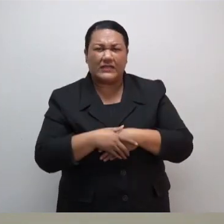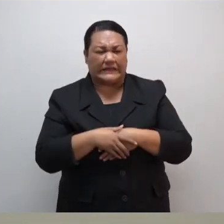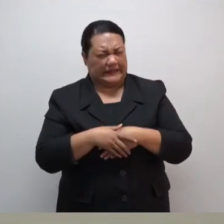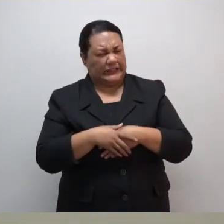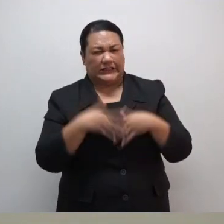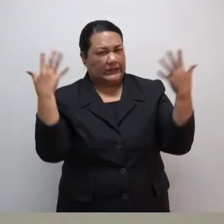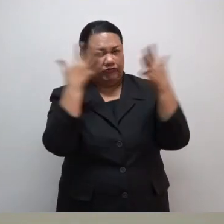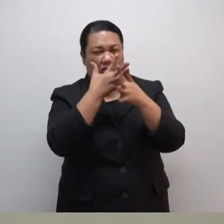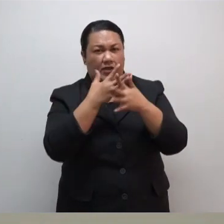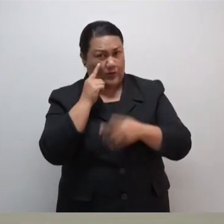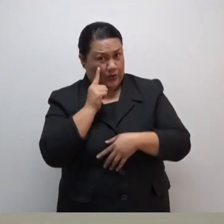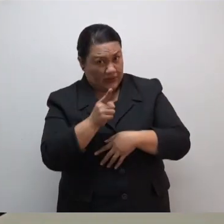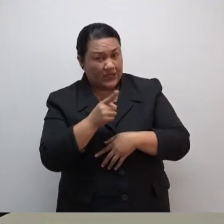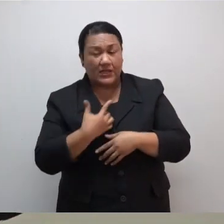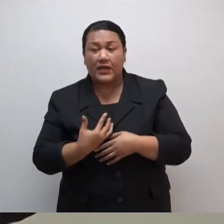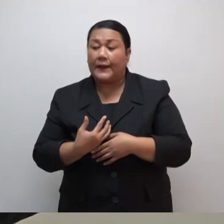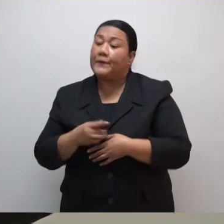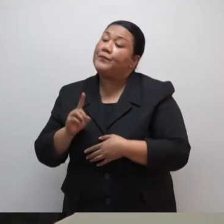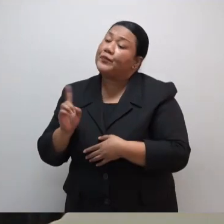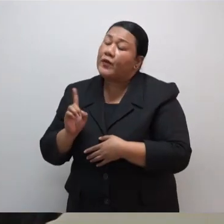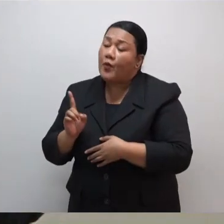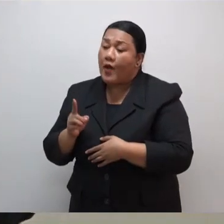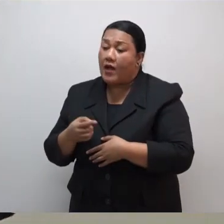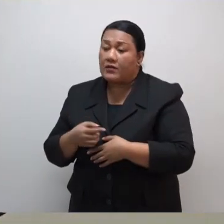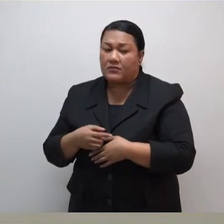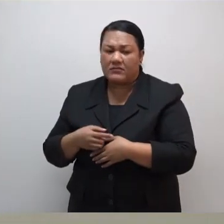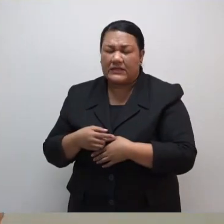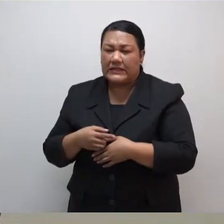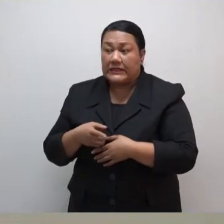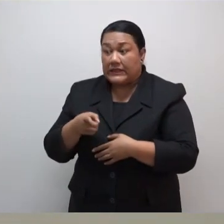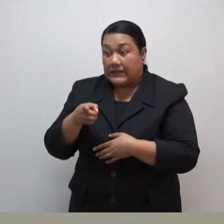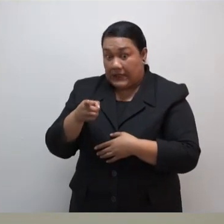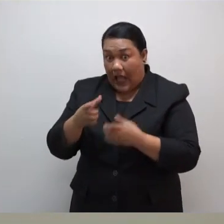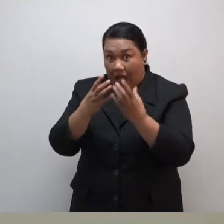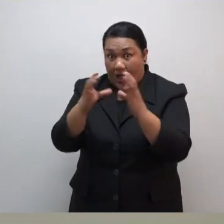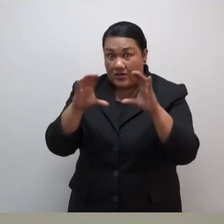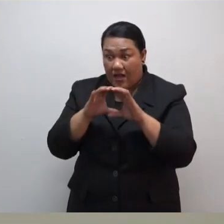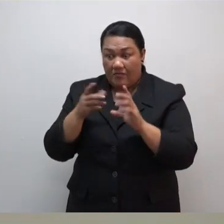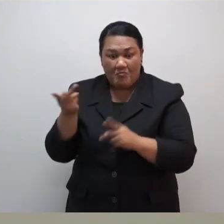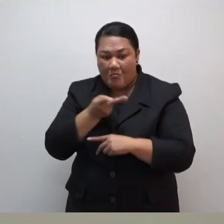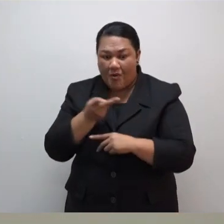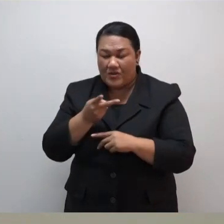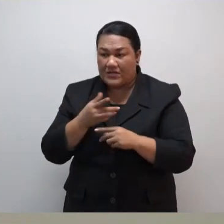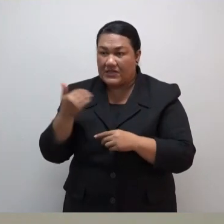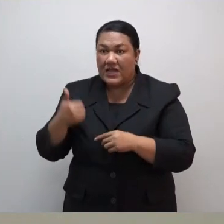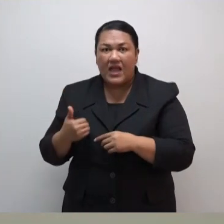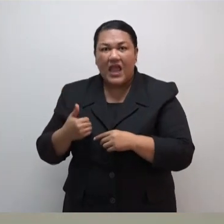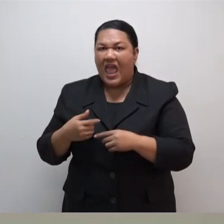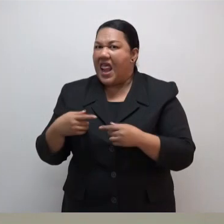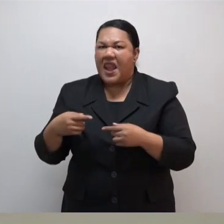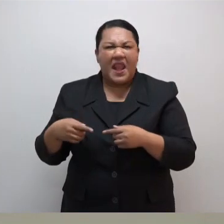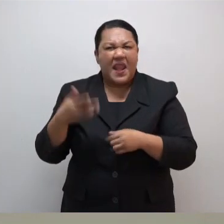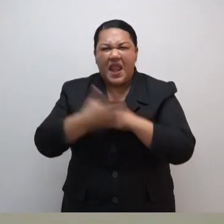So, you see, unfortunately, the counsel in this case, on both sides, did not argue the constitutional